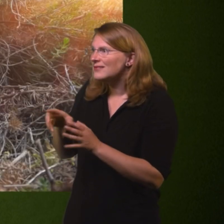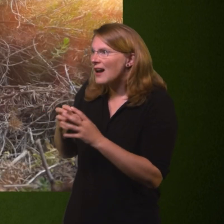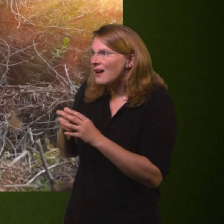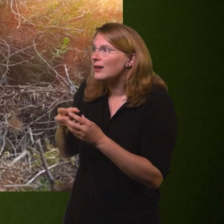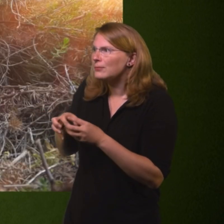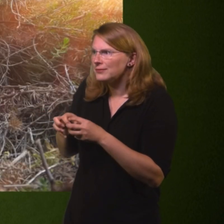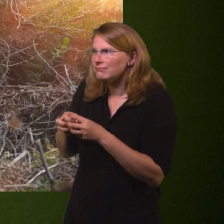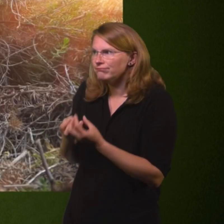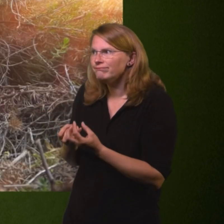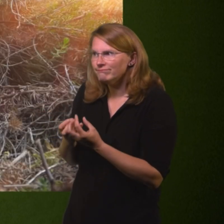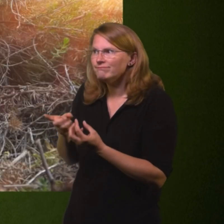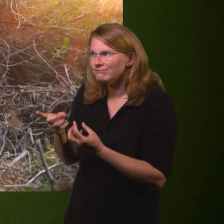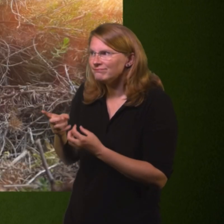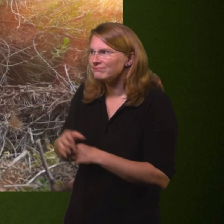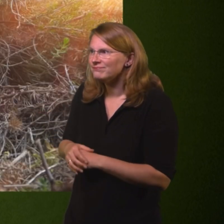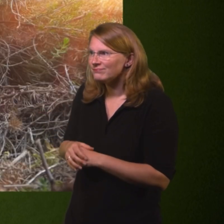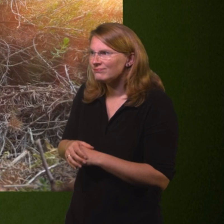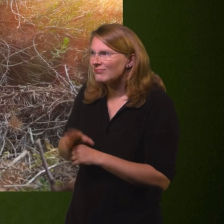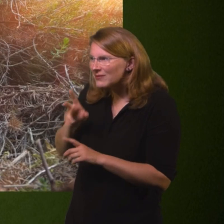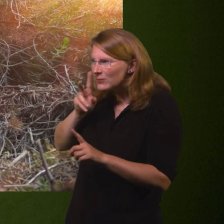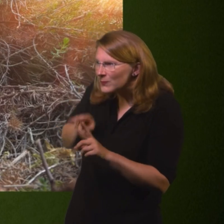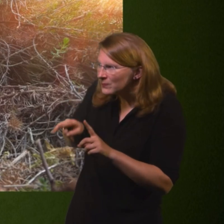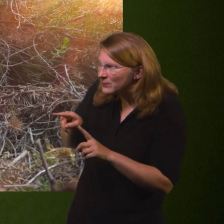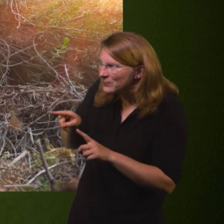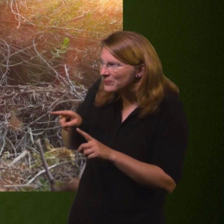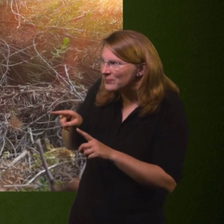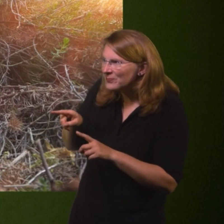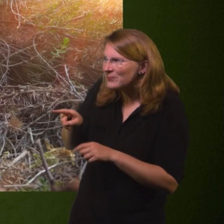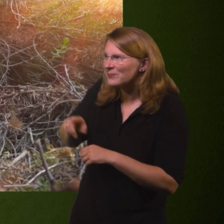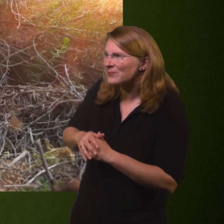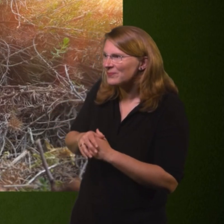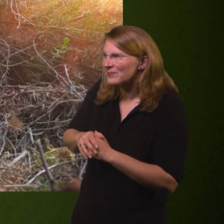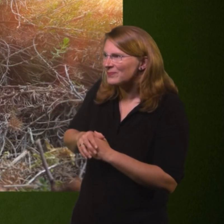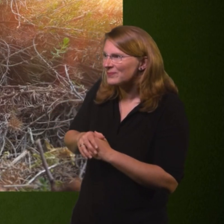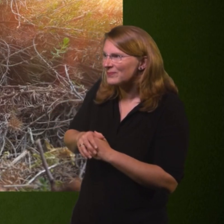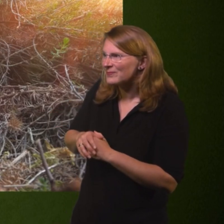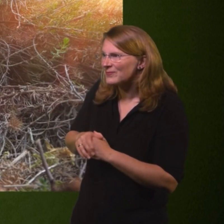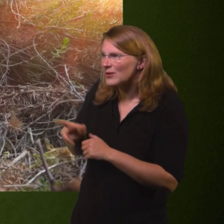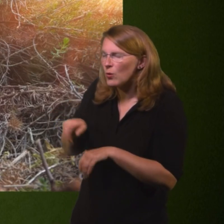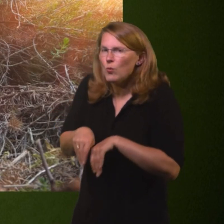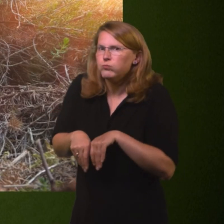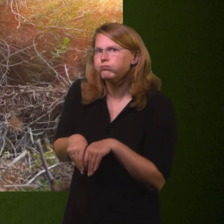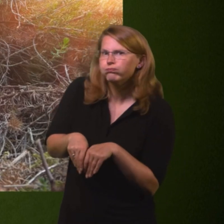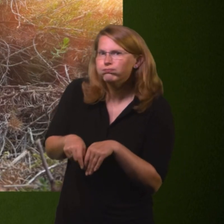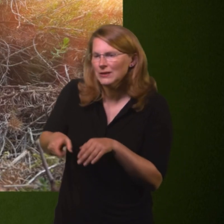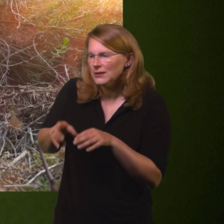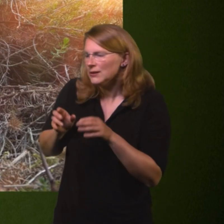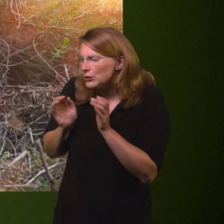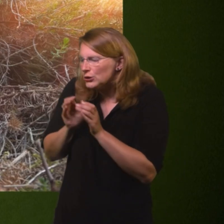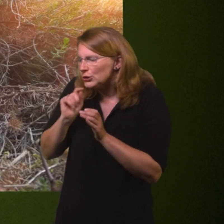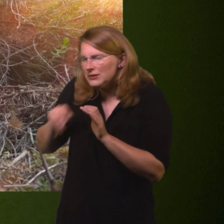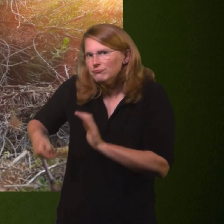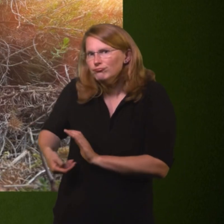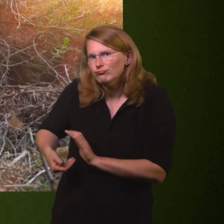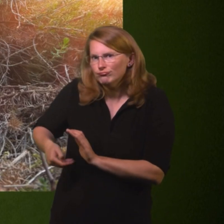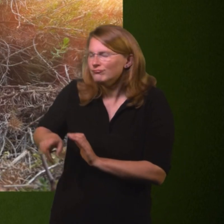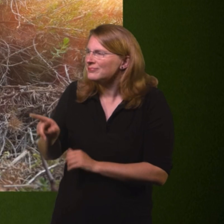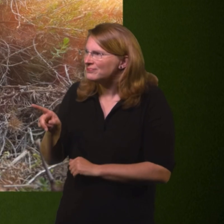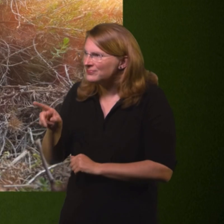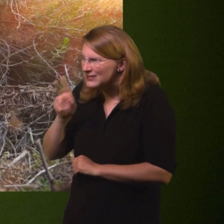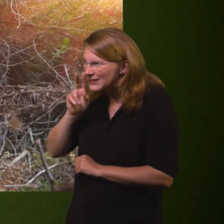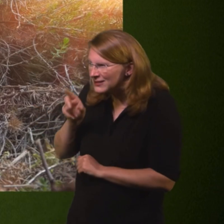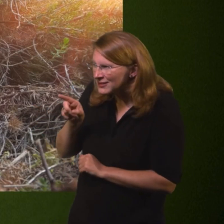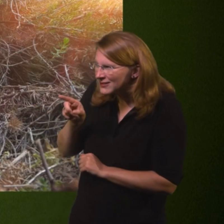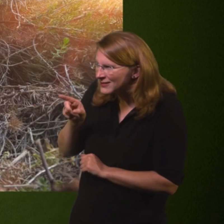peer down into that hollow there. That was a meadow pipit's nest. It's been trampled flat by this gargantuan